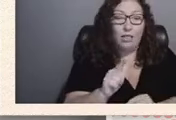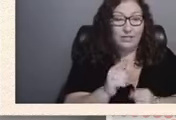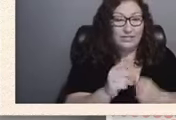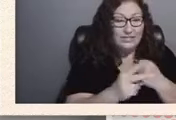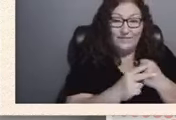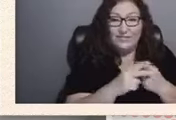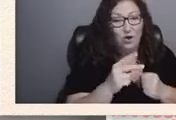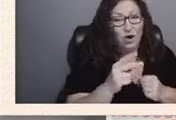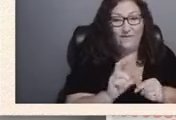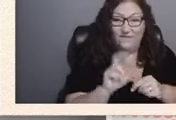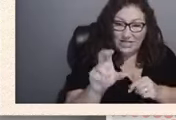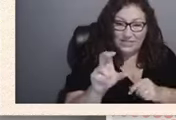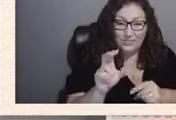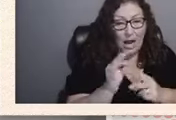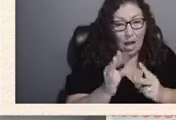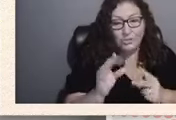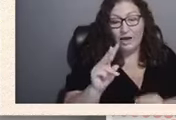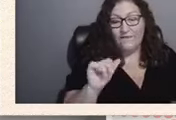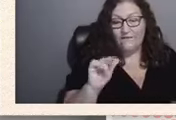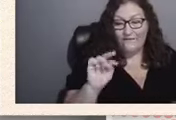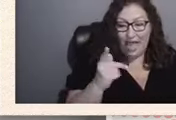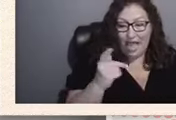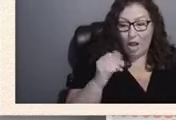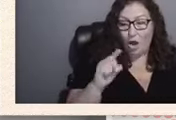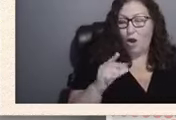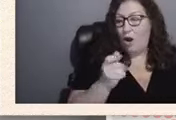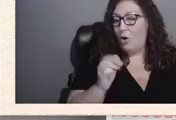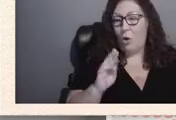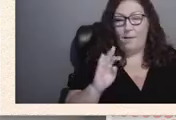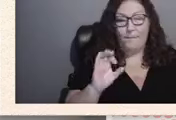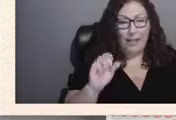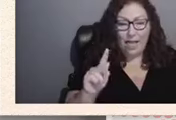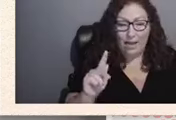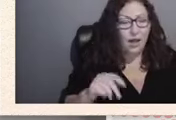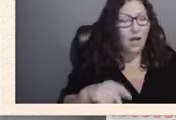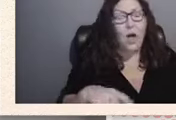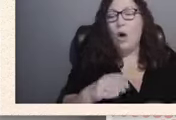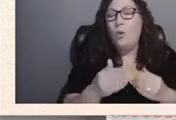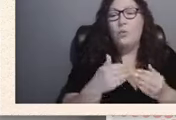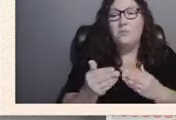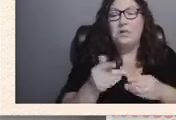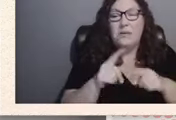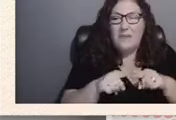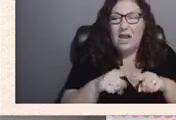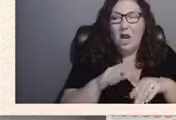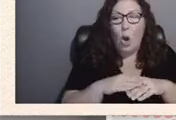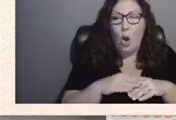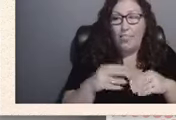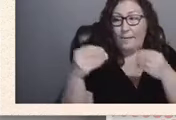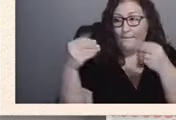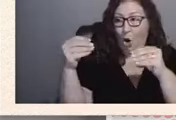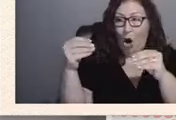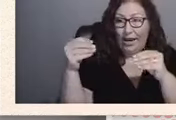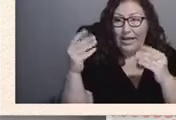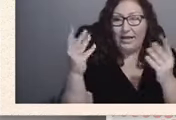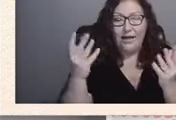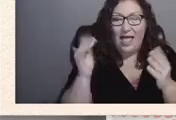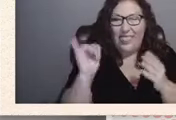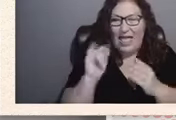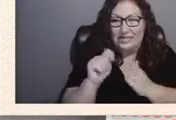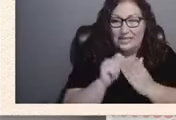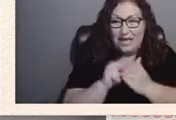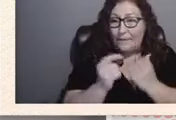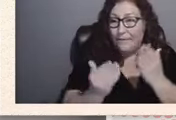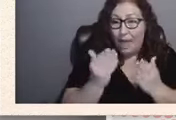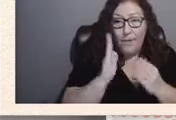you think of a Vanguard or a BlackRock. Depending on the market situation and what's going on, it may grow